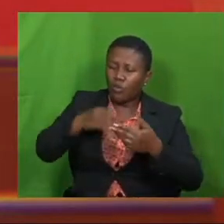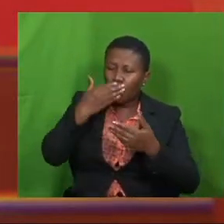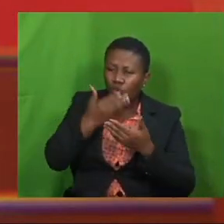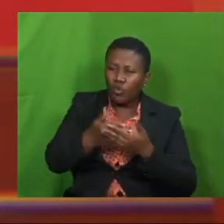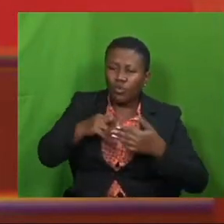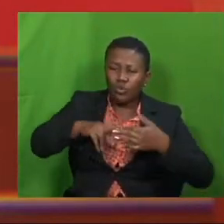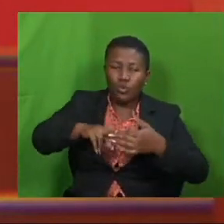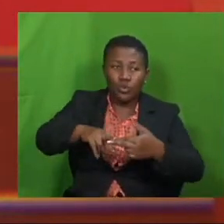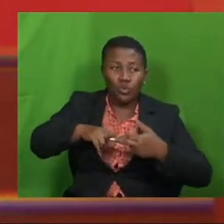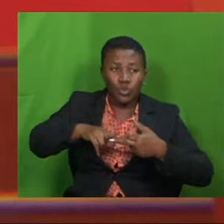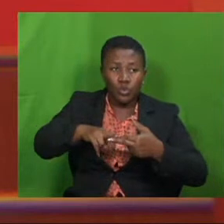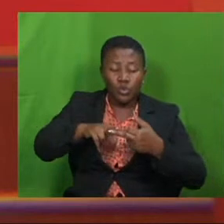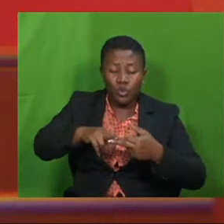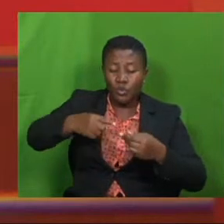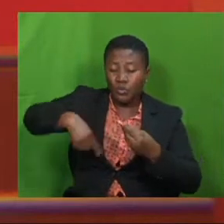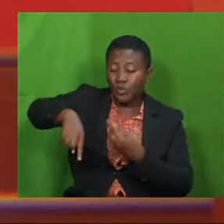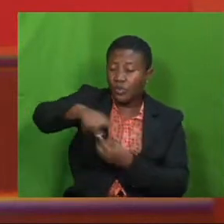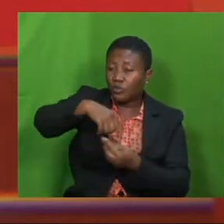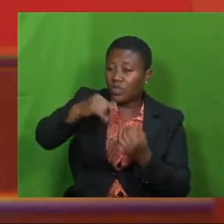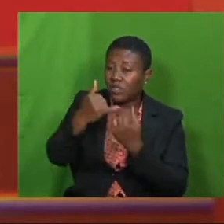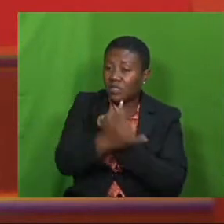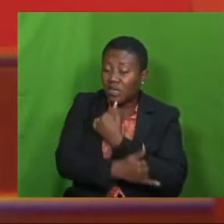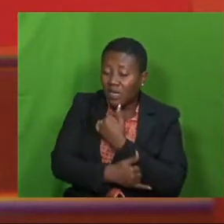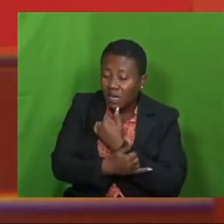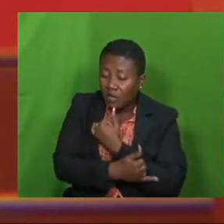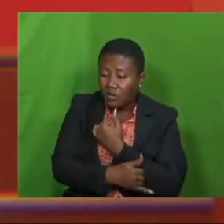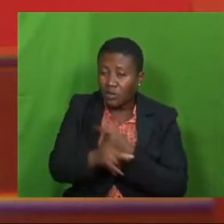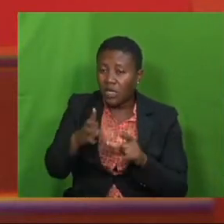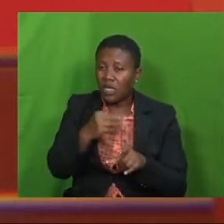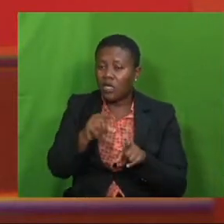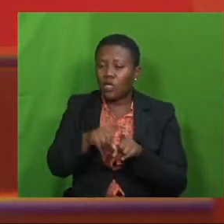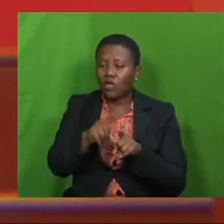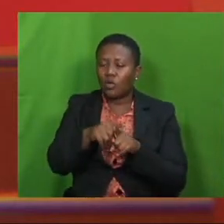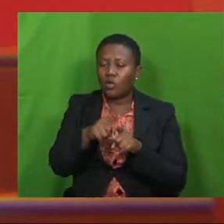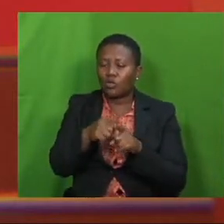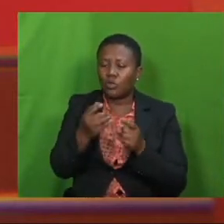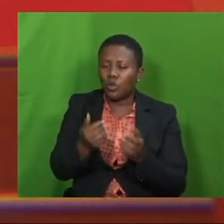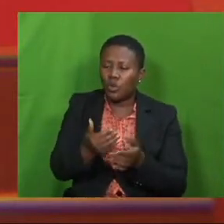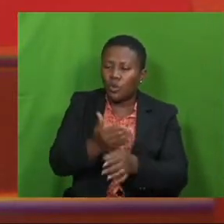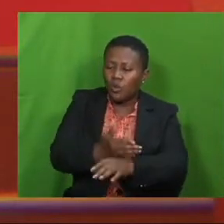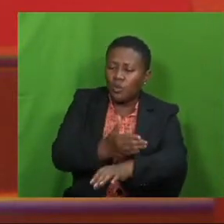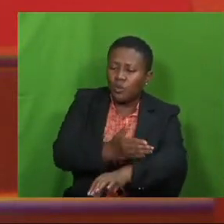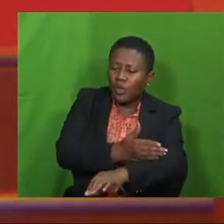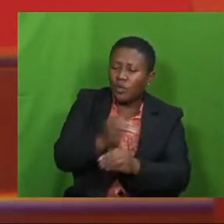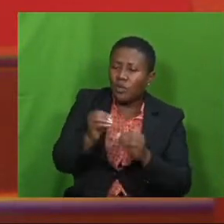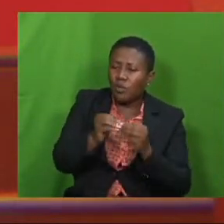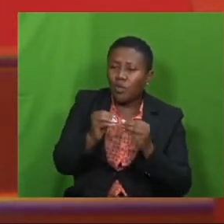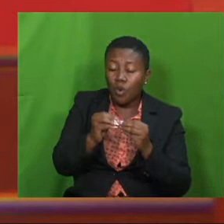relationship among countries and also help to build network with legislatures across the globe.